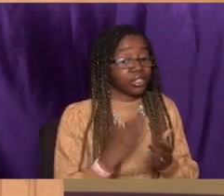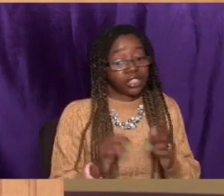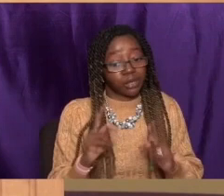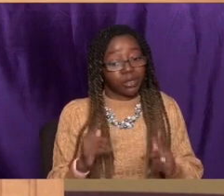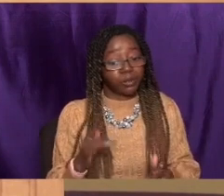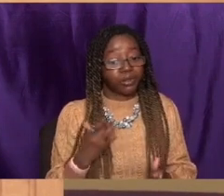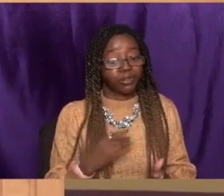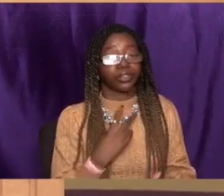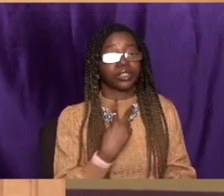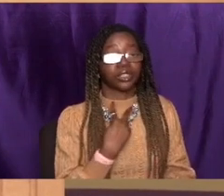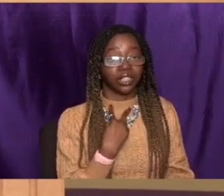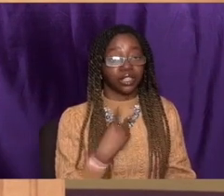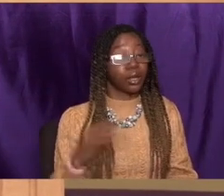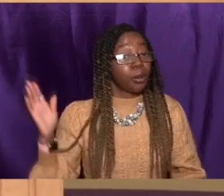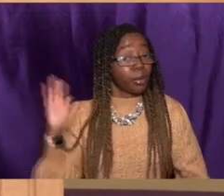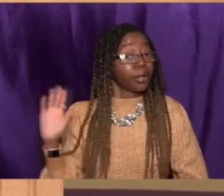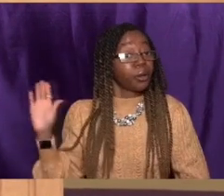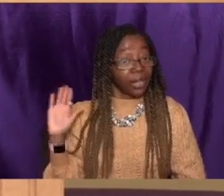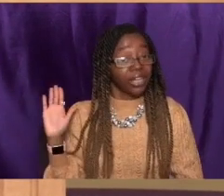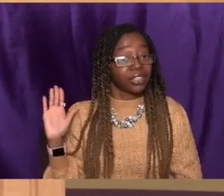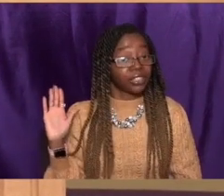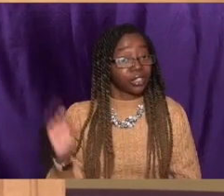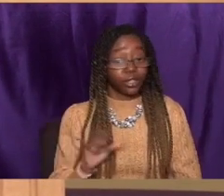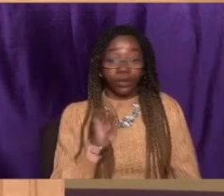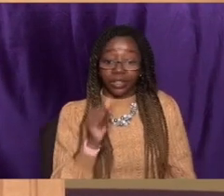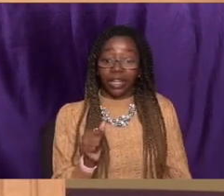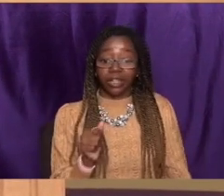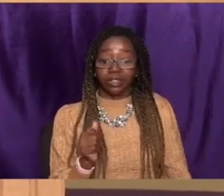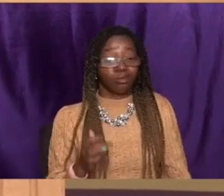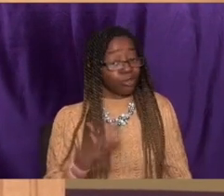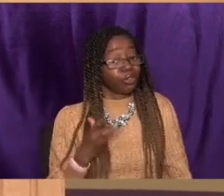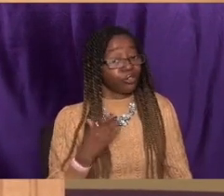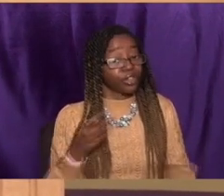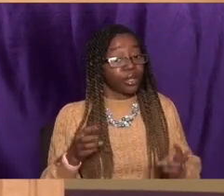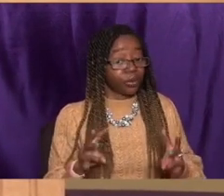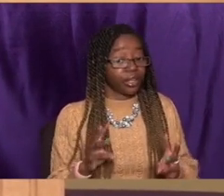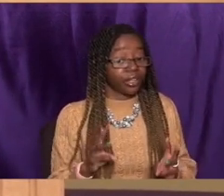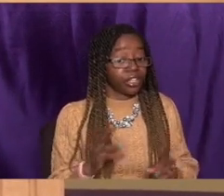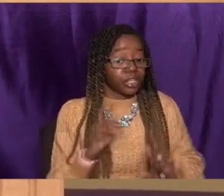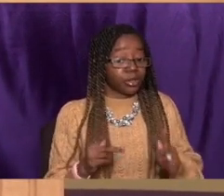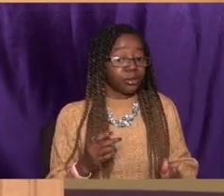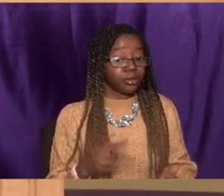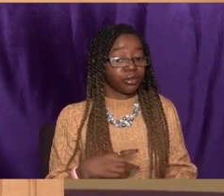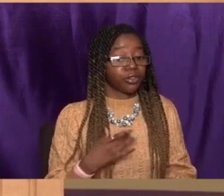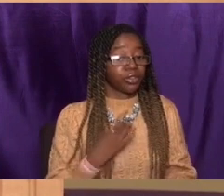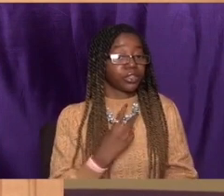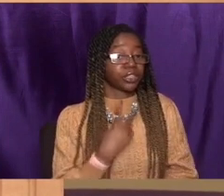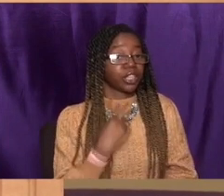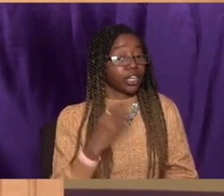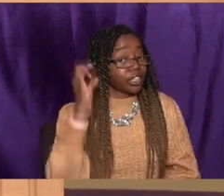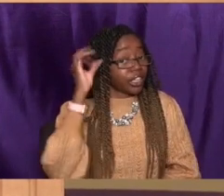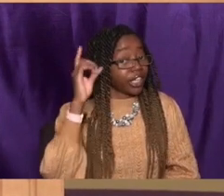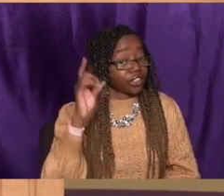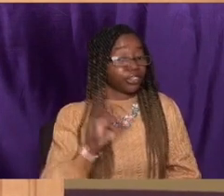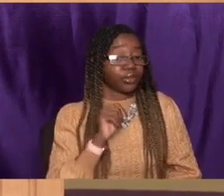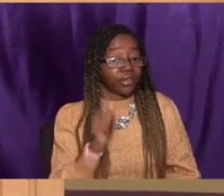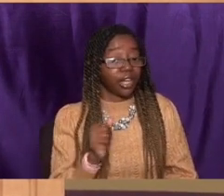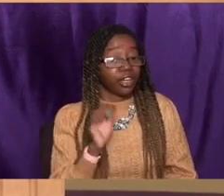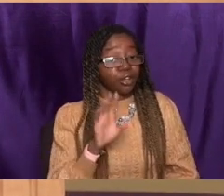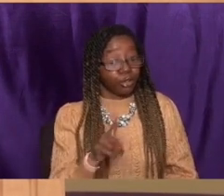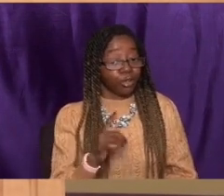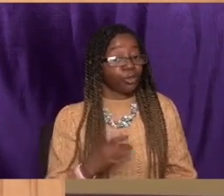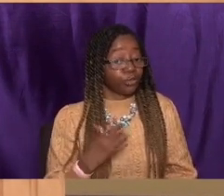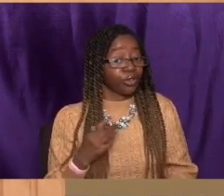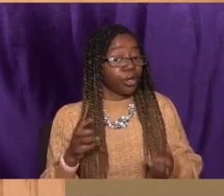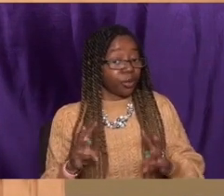feel handicapped by your past. You're not, but you feel that way. Some of you feel handicapped by your education. You're not, but you feel that way. You